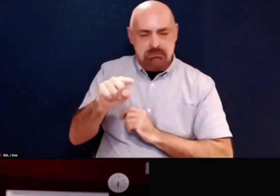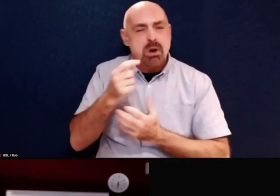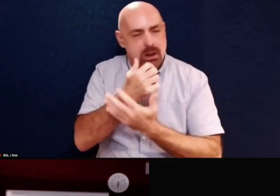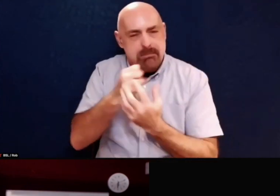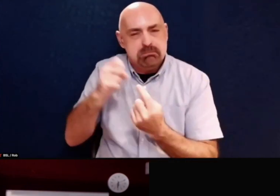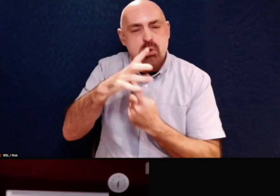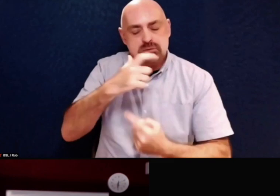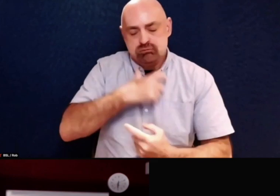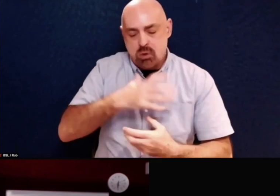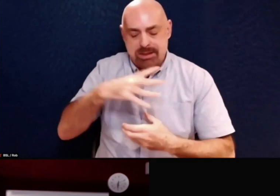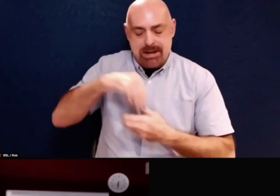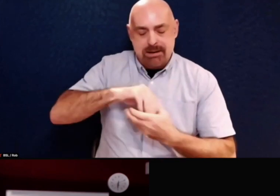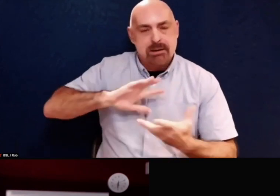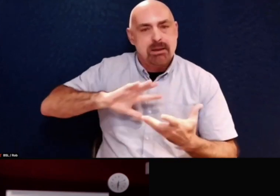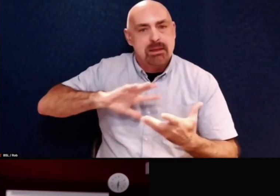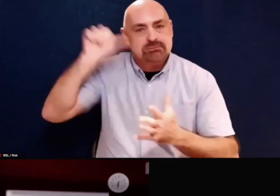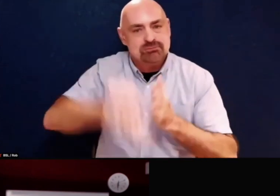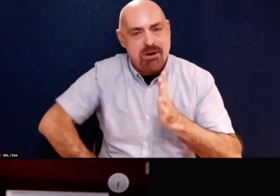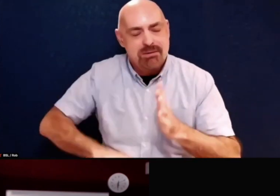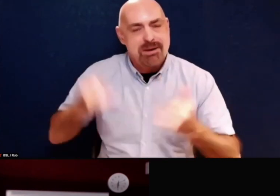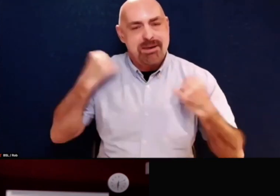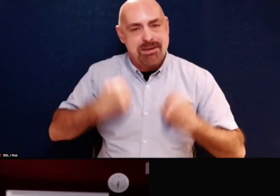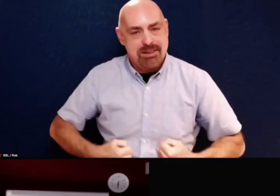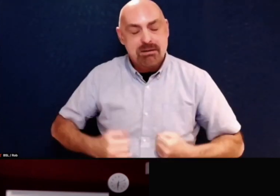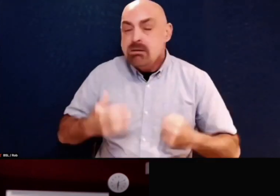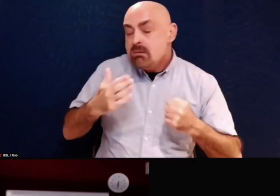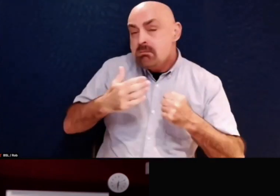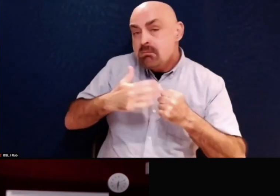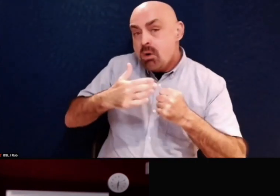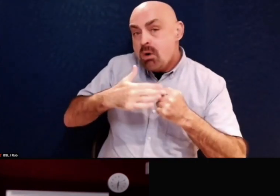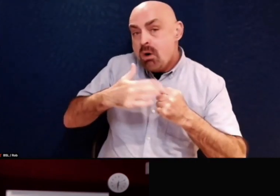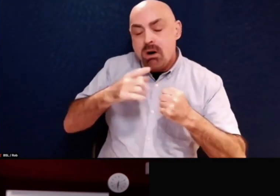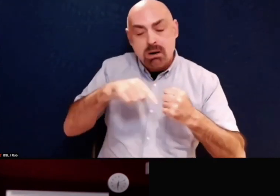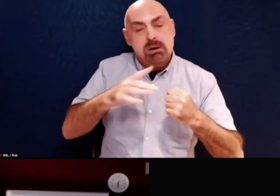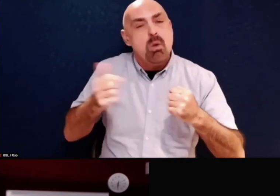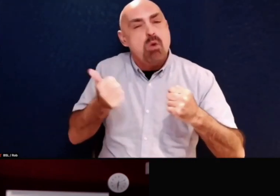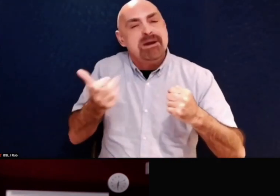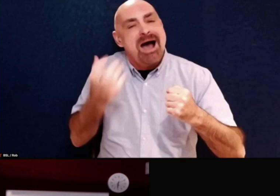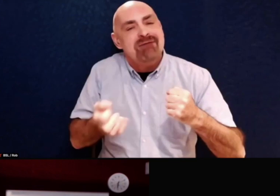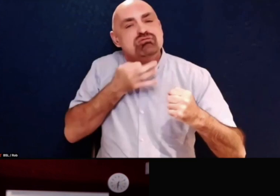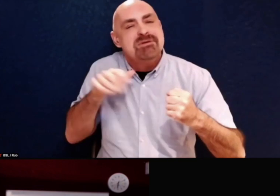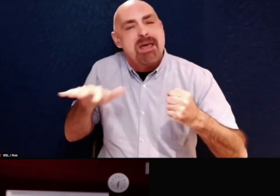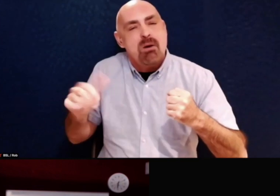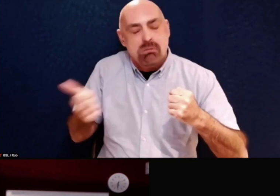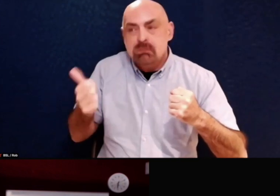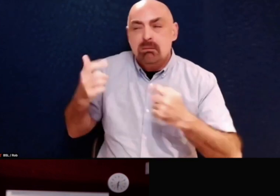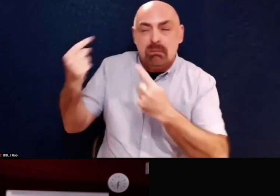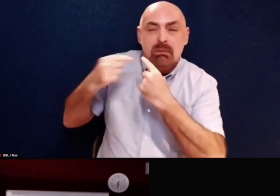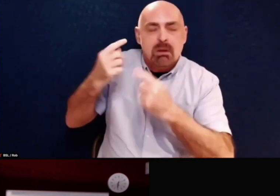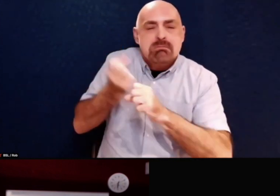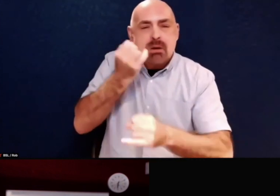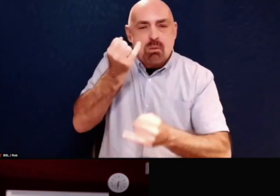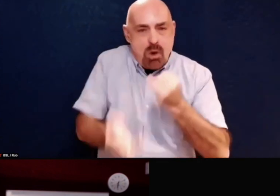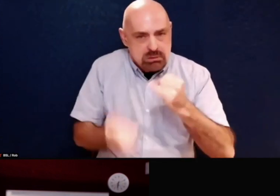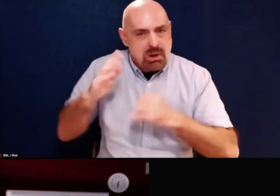in the generation. Perhaps much more in people who are at risk for other reasons, but that these things have a